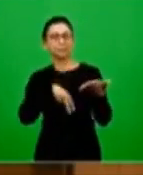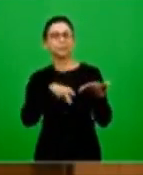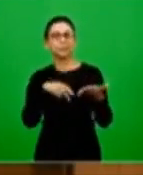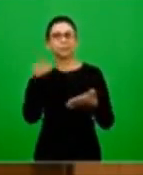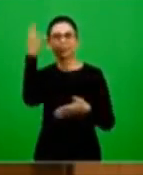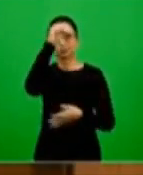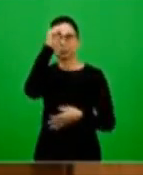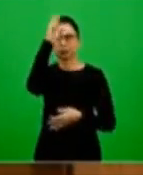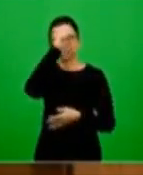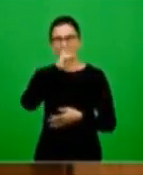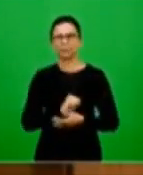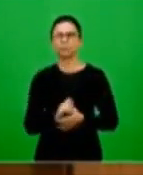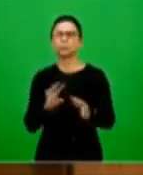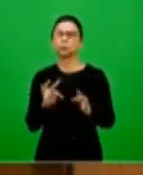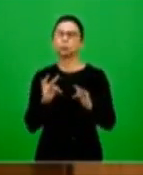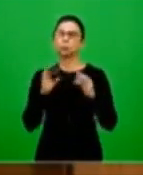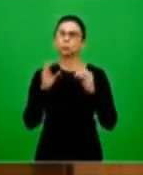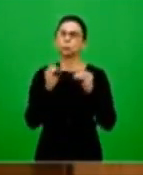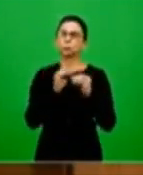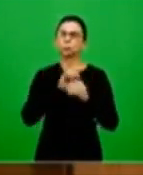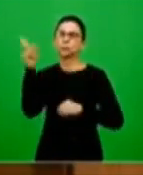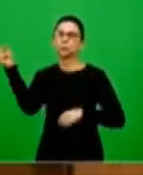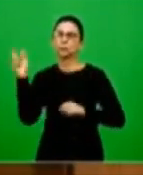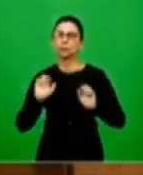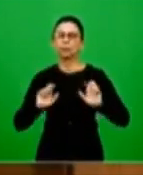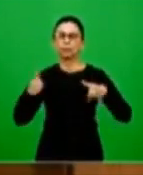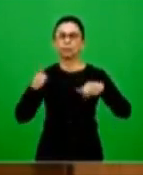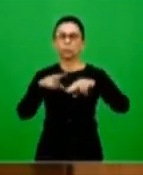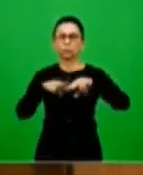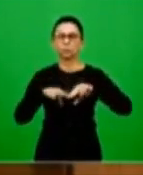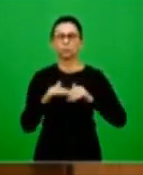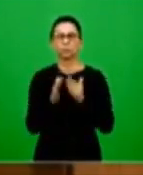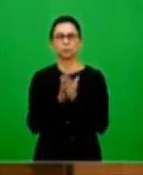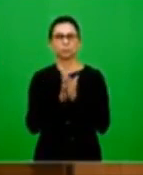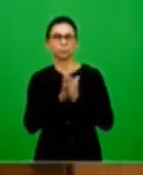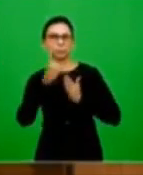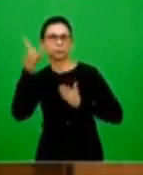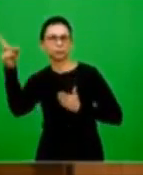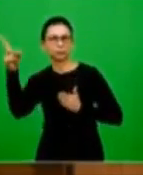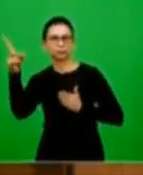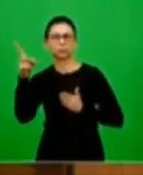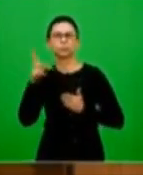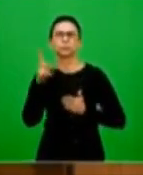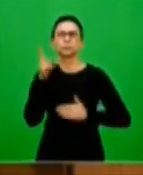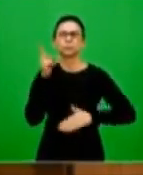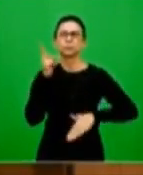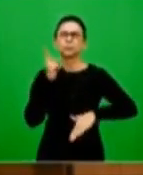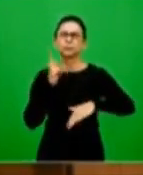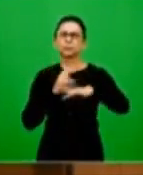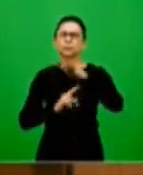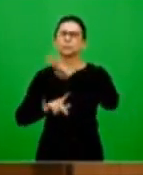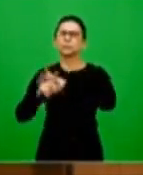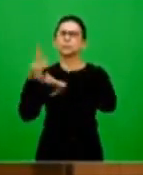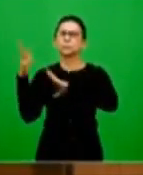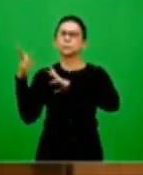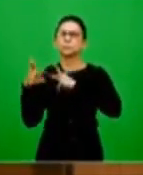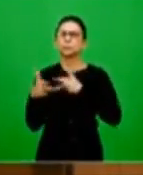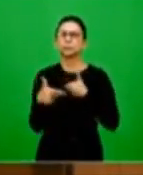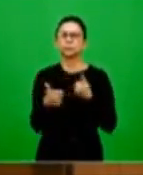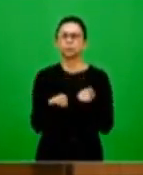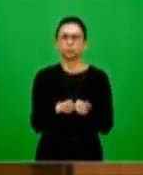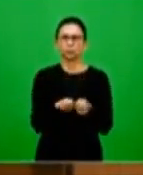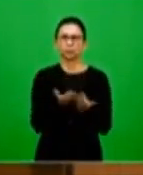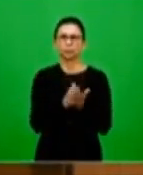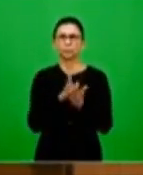to say that everything that God does through his word. Everything that God performs, he does through his